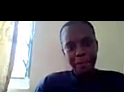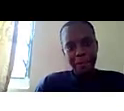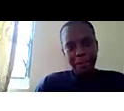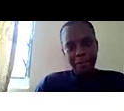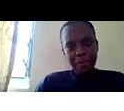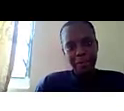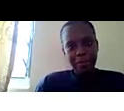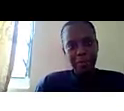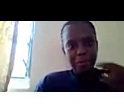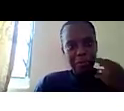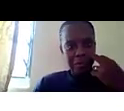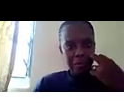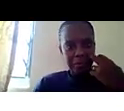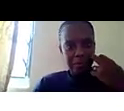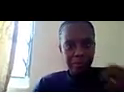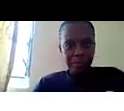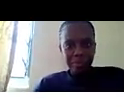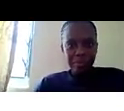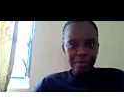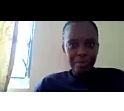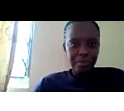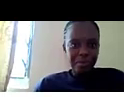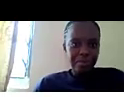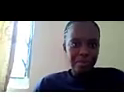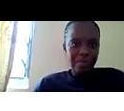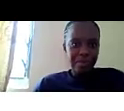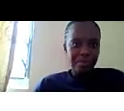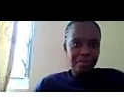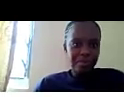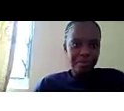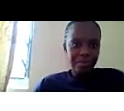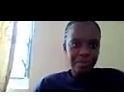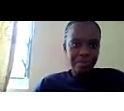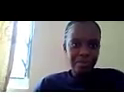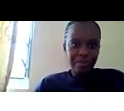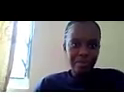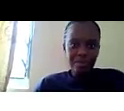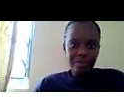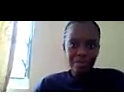Water. No. Start again.